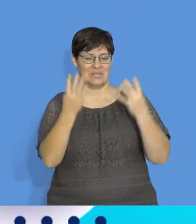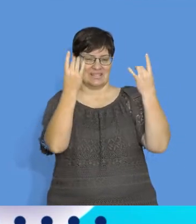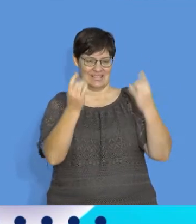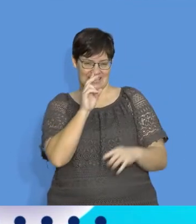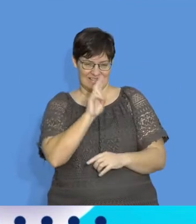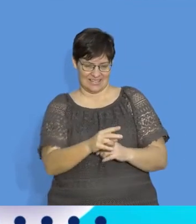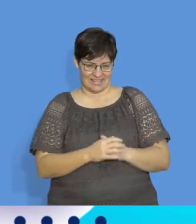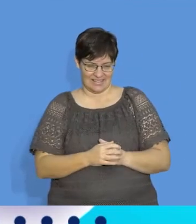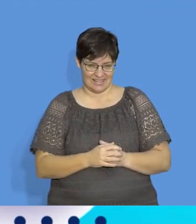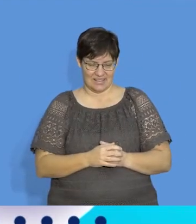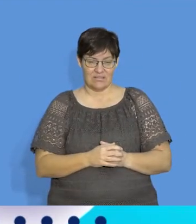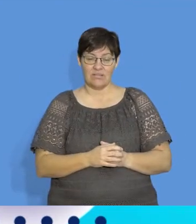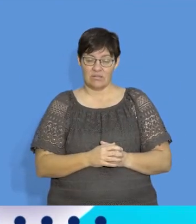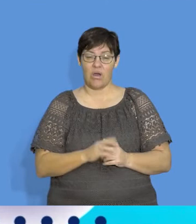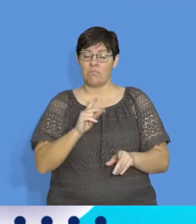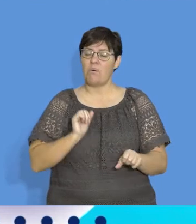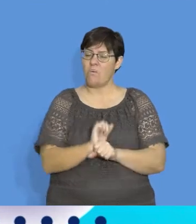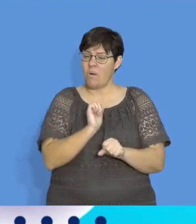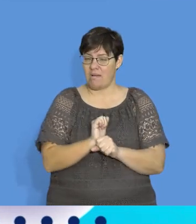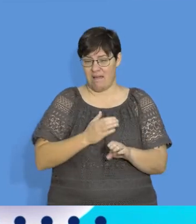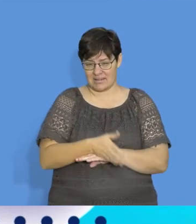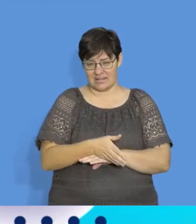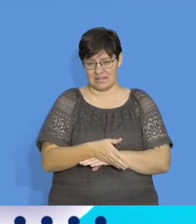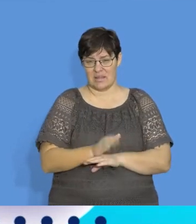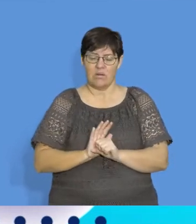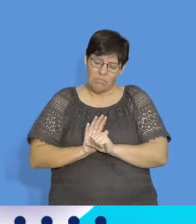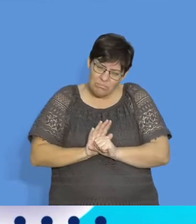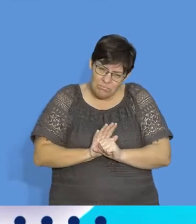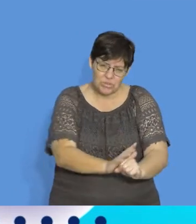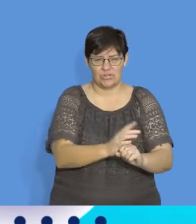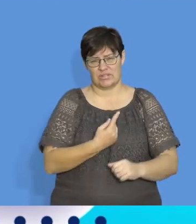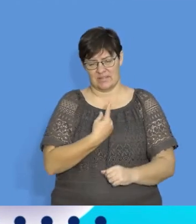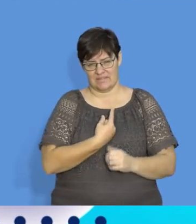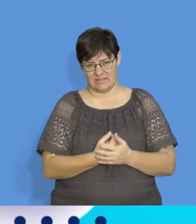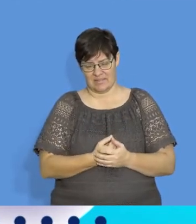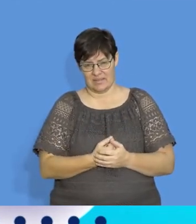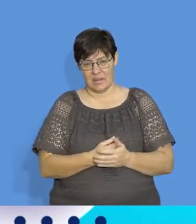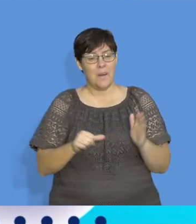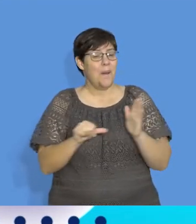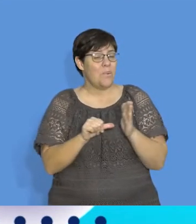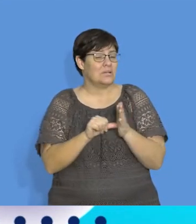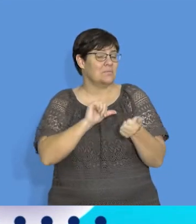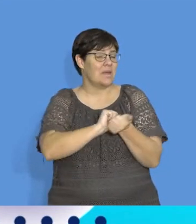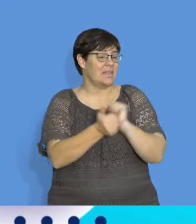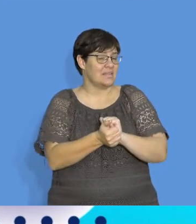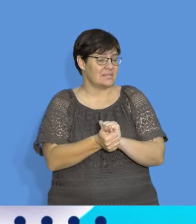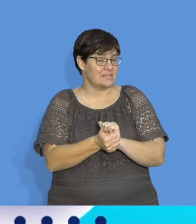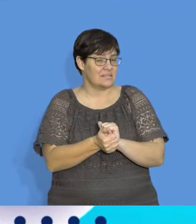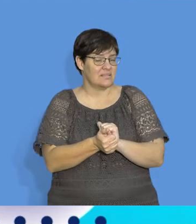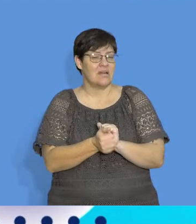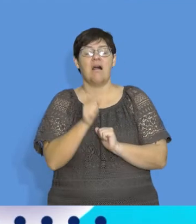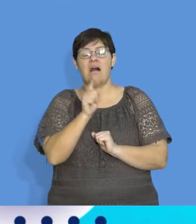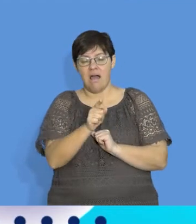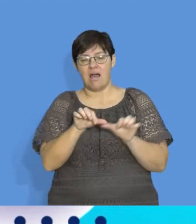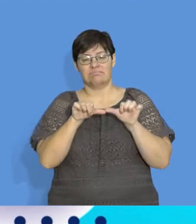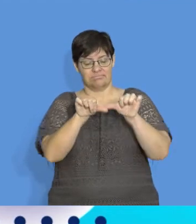after the break, and look at more statistics. And remember to keep working hard and pushing hard. What is most important